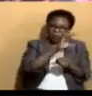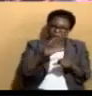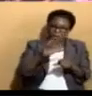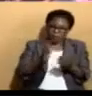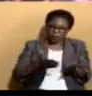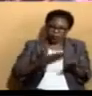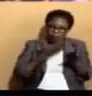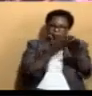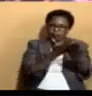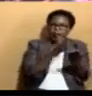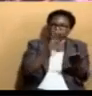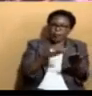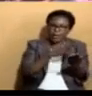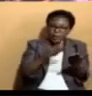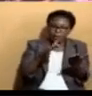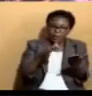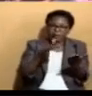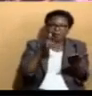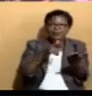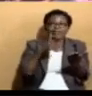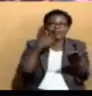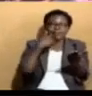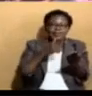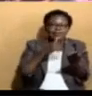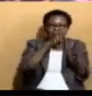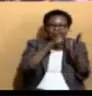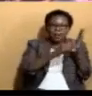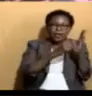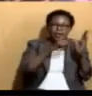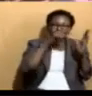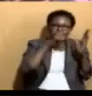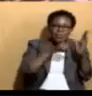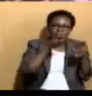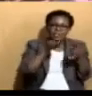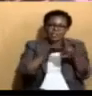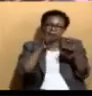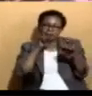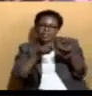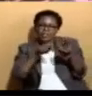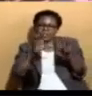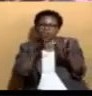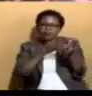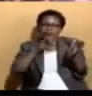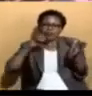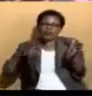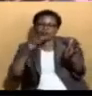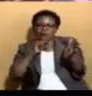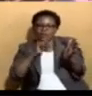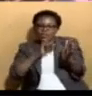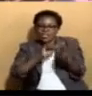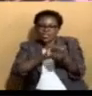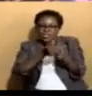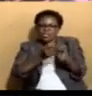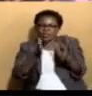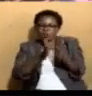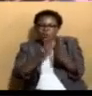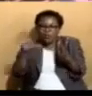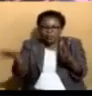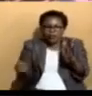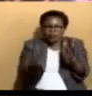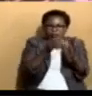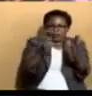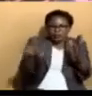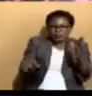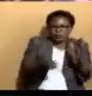states paragraph this and this are deleted and substituted thereby